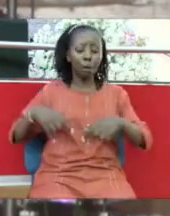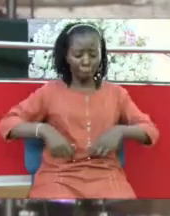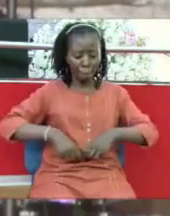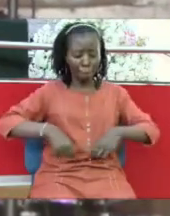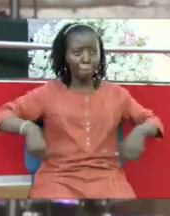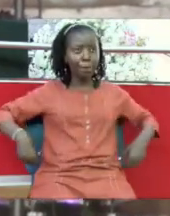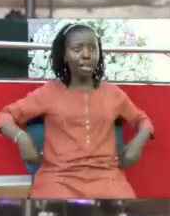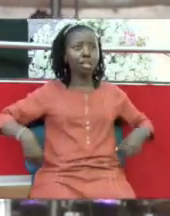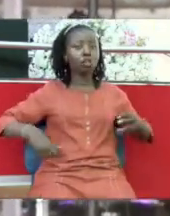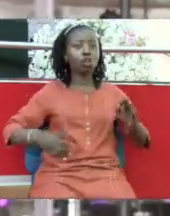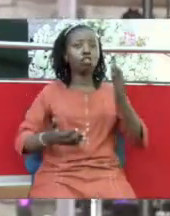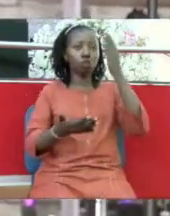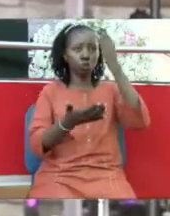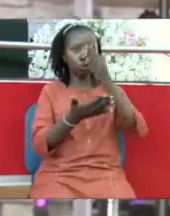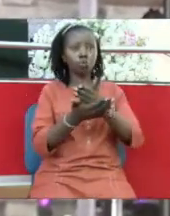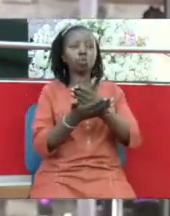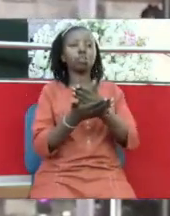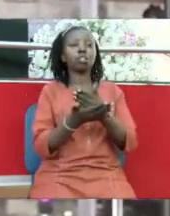truth.